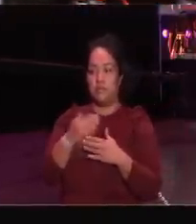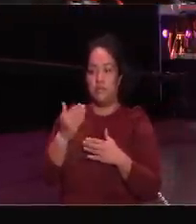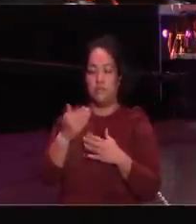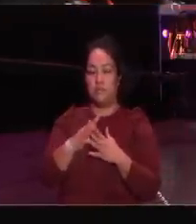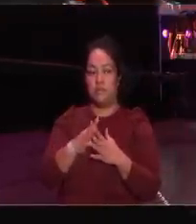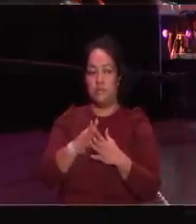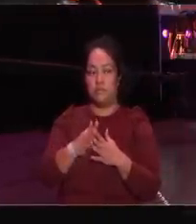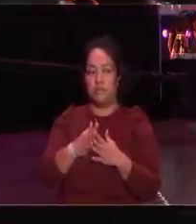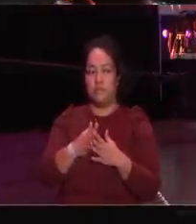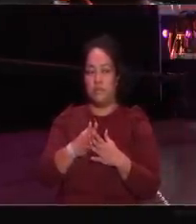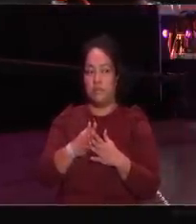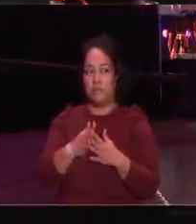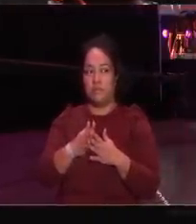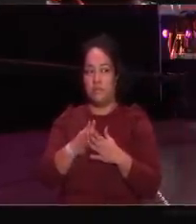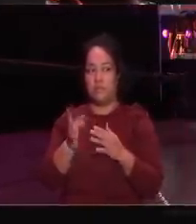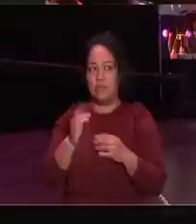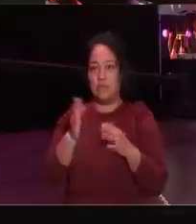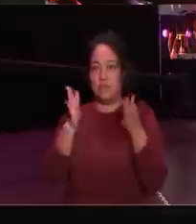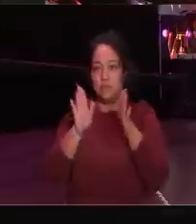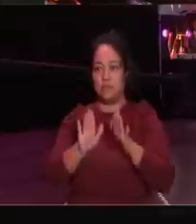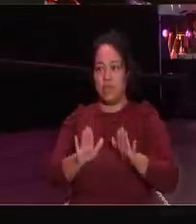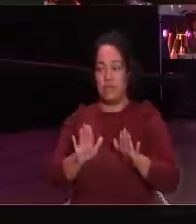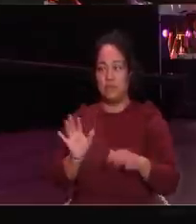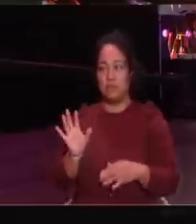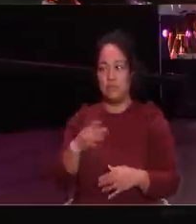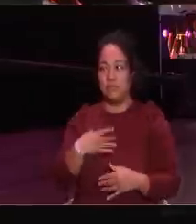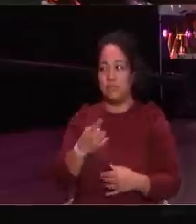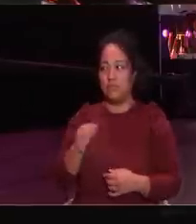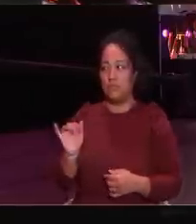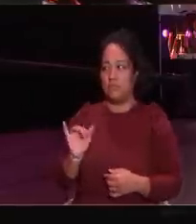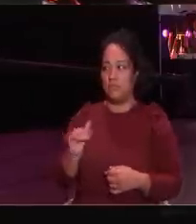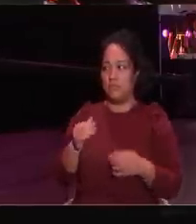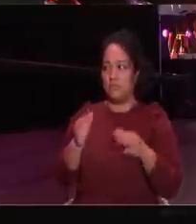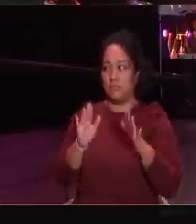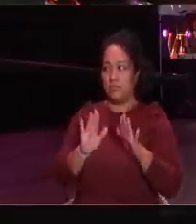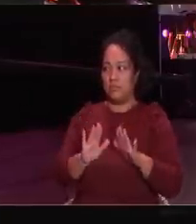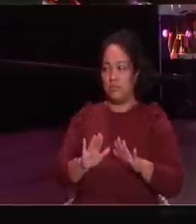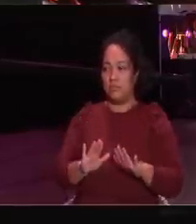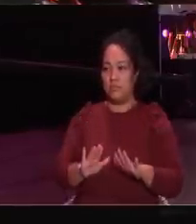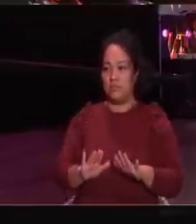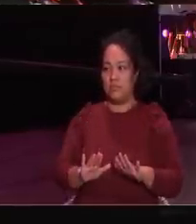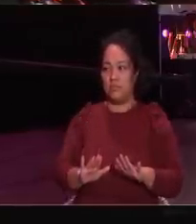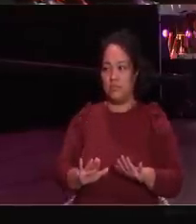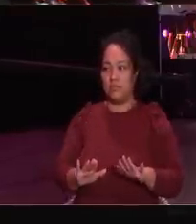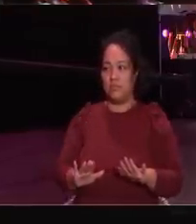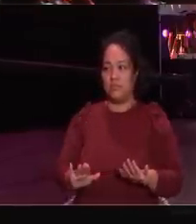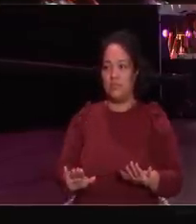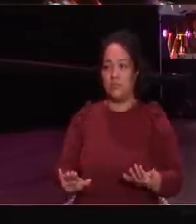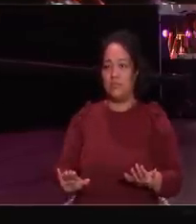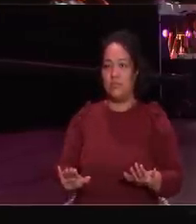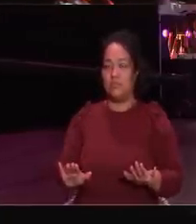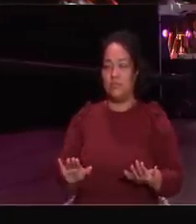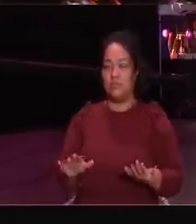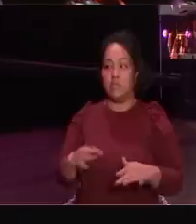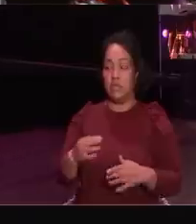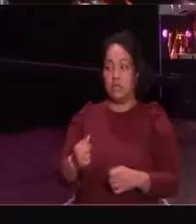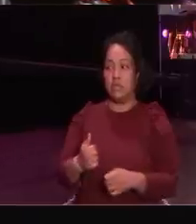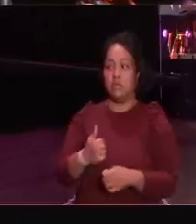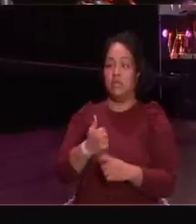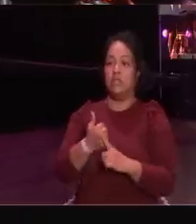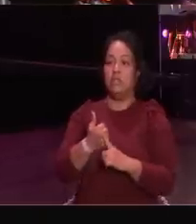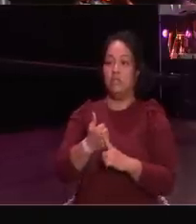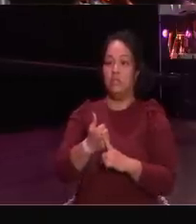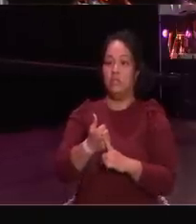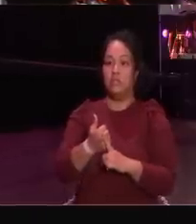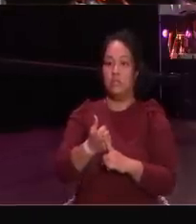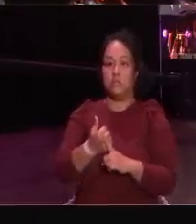Y hubo un silencio como este silencio. There was a silence like this one. Esas cosas golpean. Those things, they hit you. Pero la